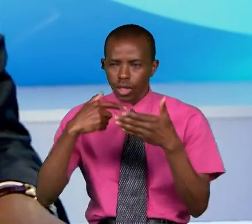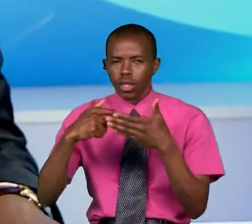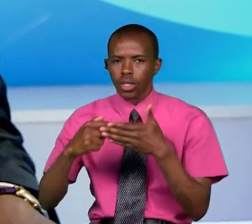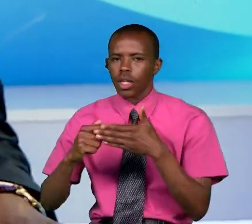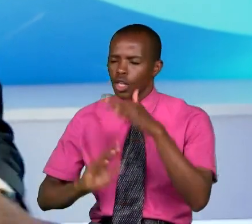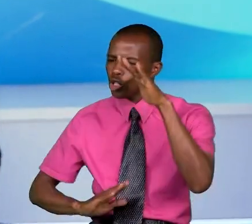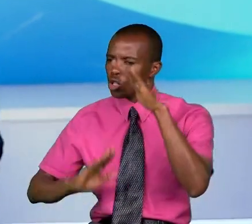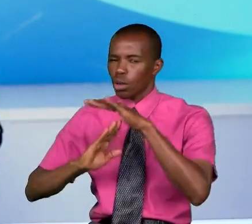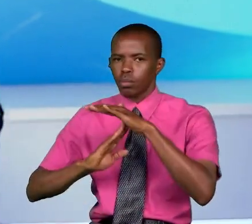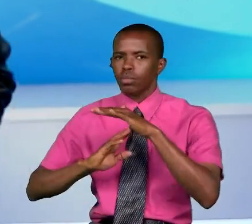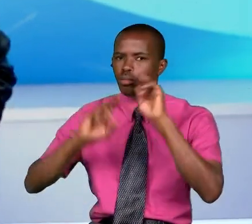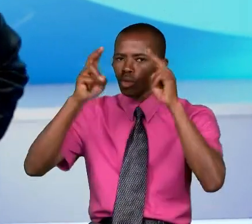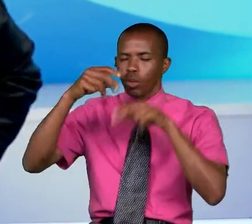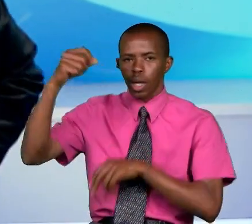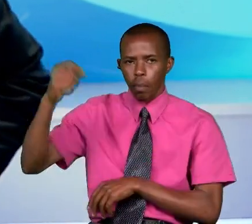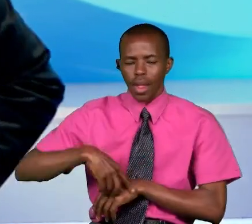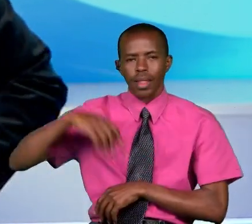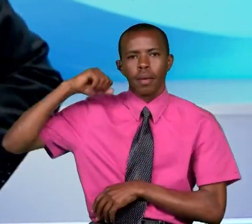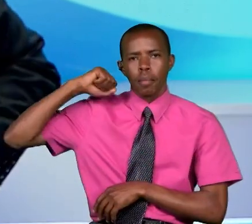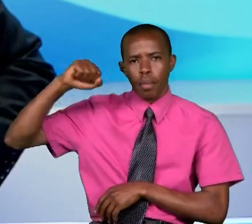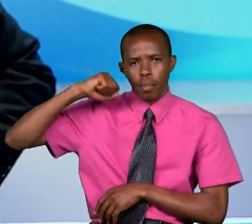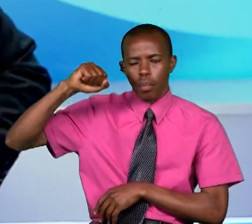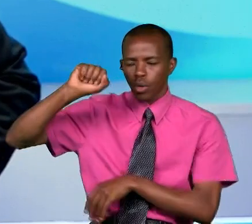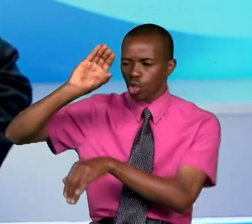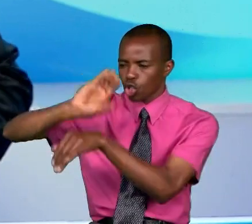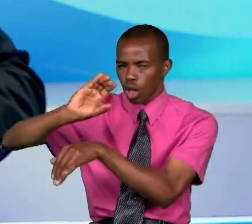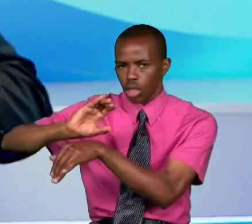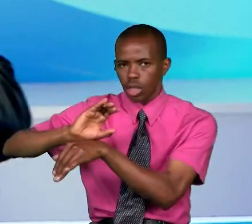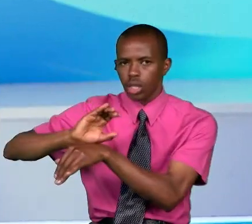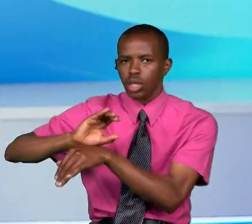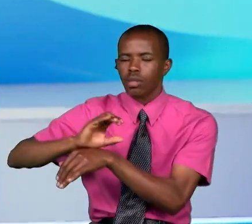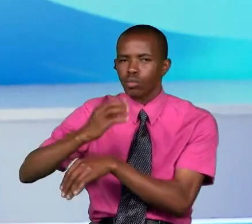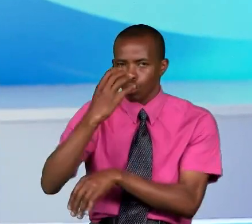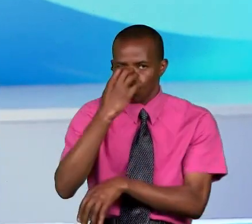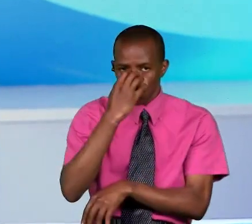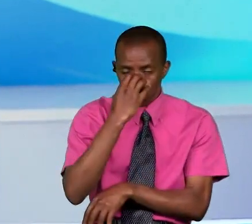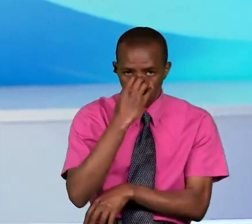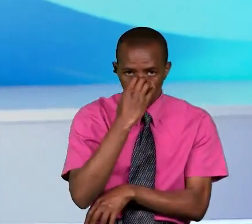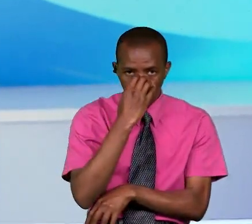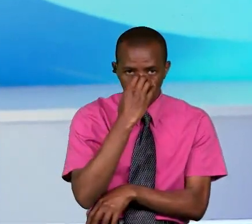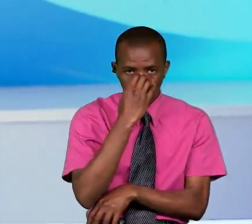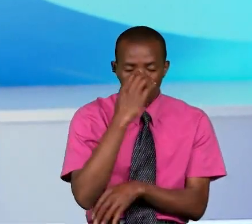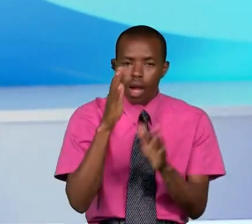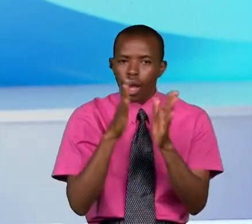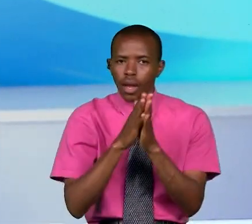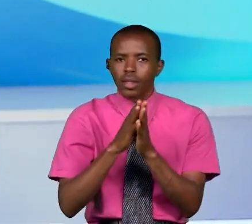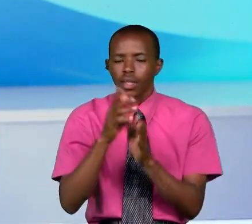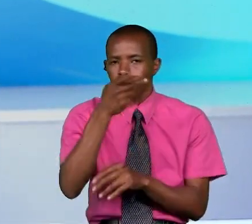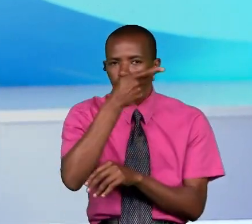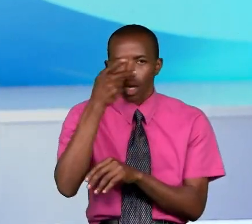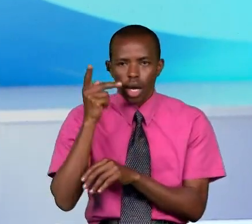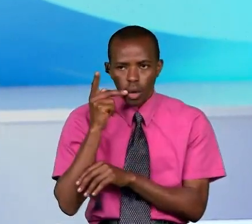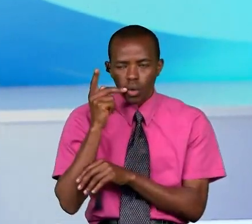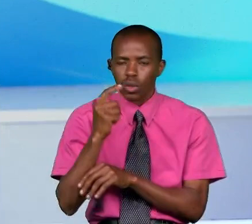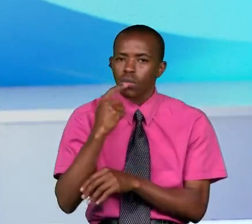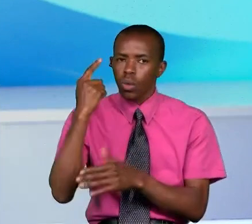topic of the month, politics in church. And this is what Deputy President William Ruto and Wiper leader Kalonzo Musyoka